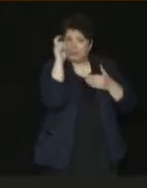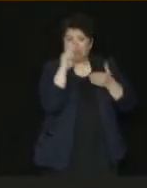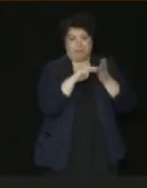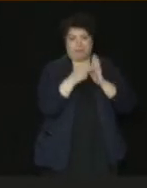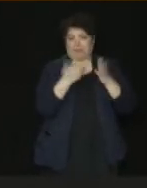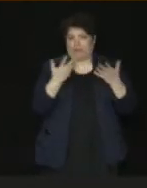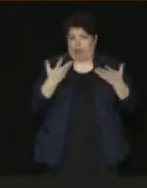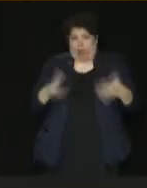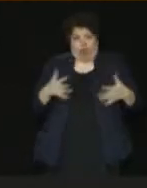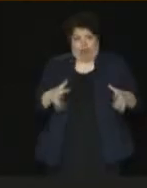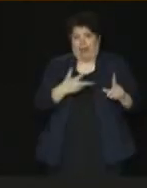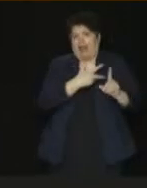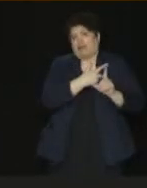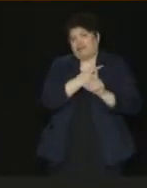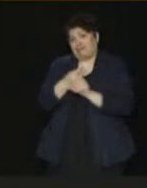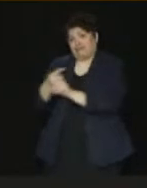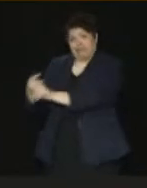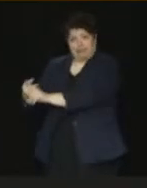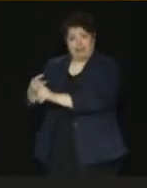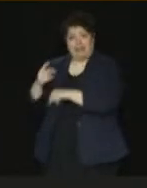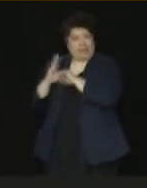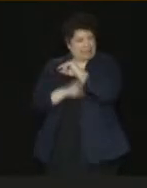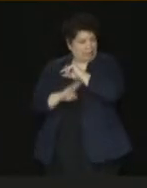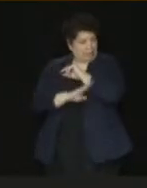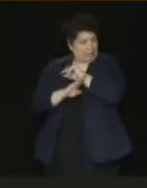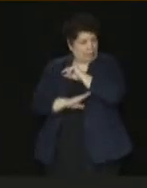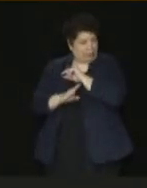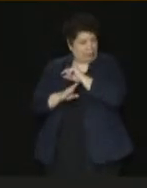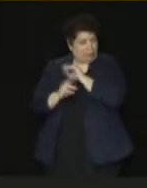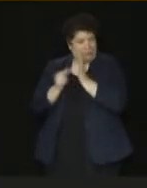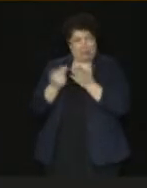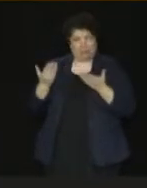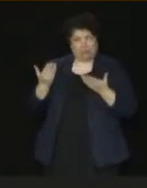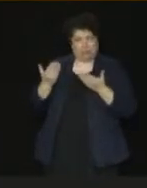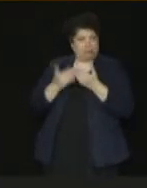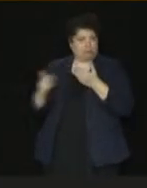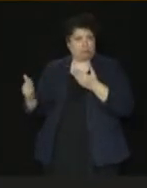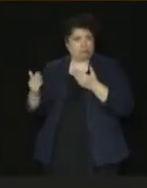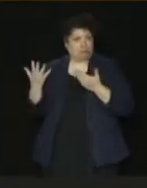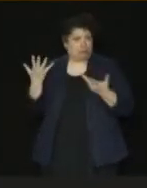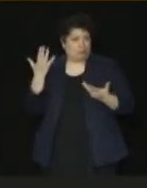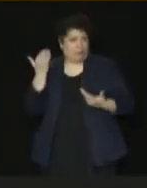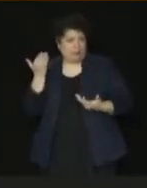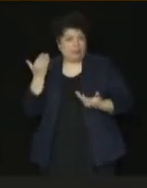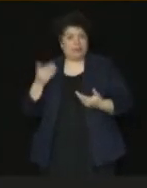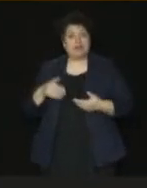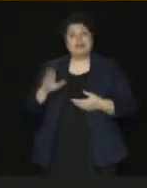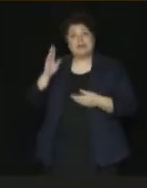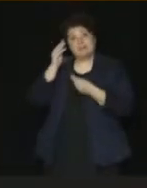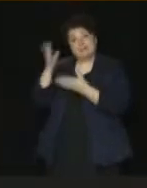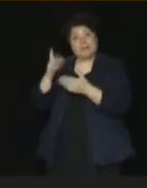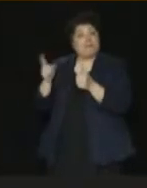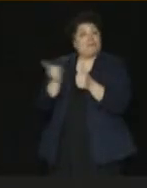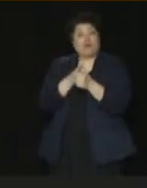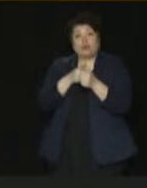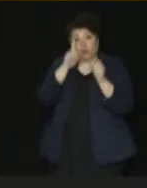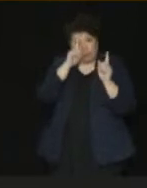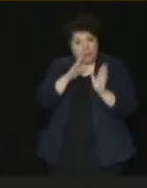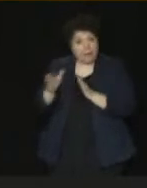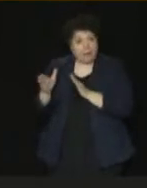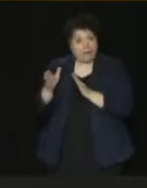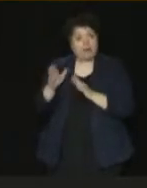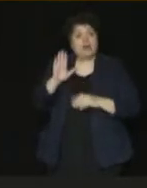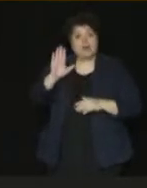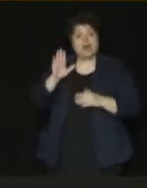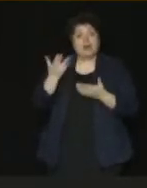complete vaccinating all Canadians by September? Our initial plan on vaccines was to sign as many